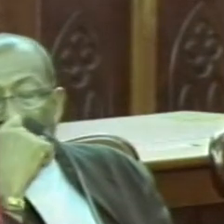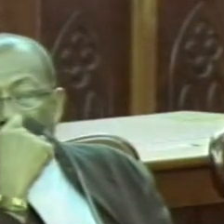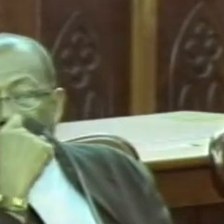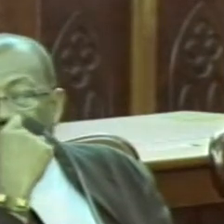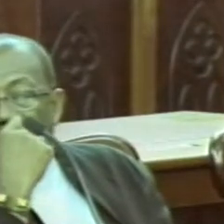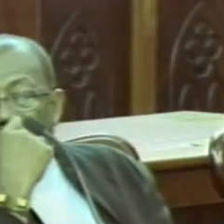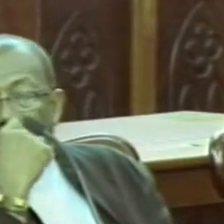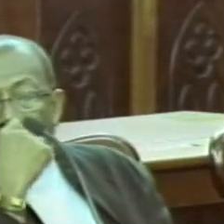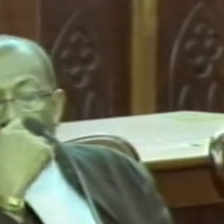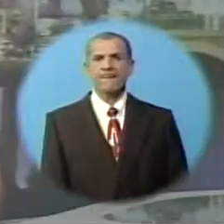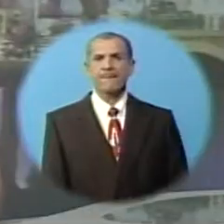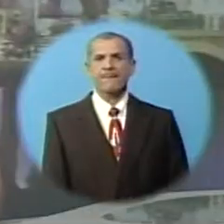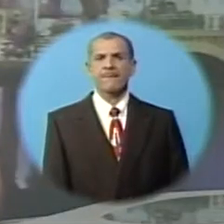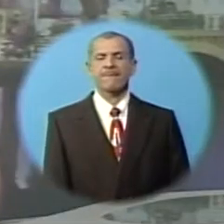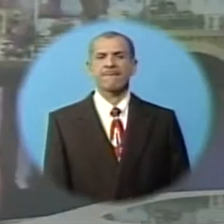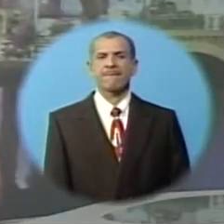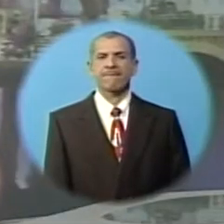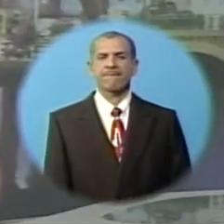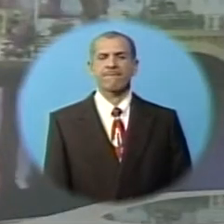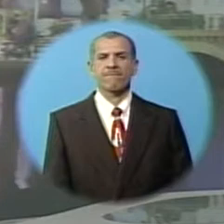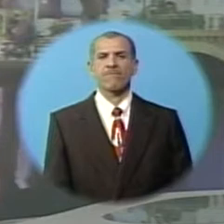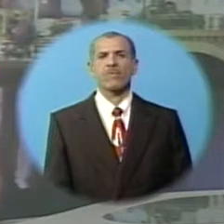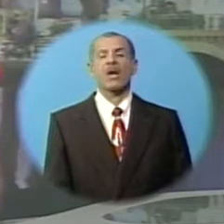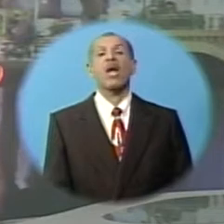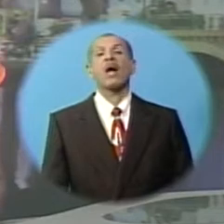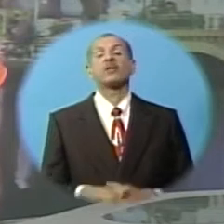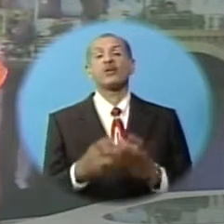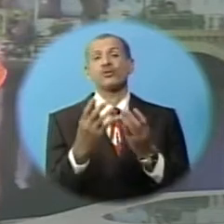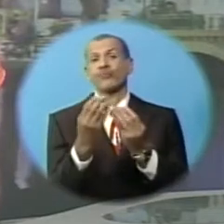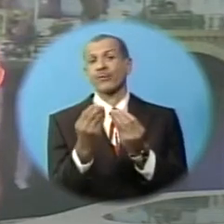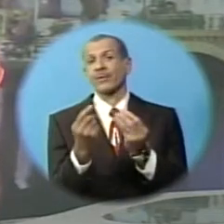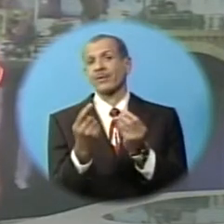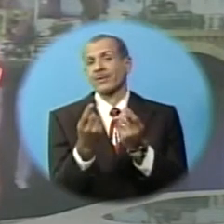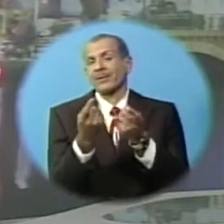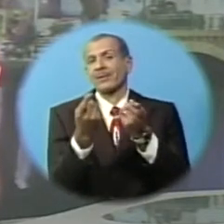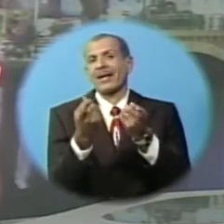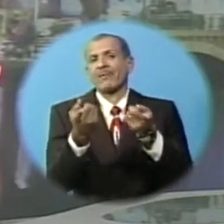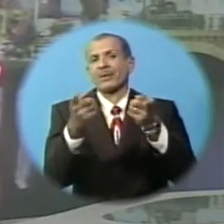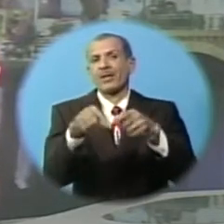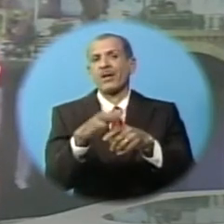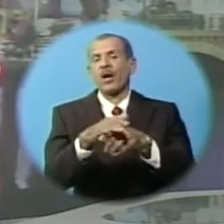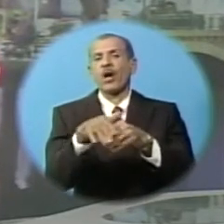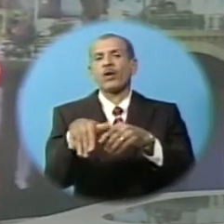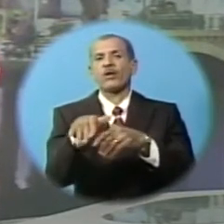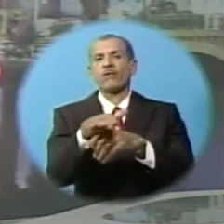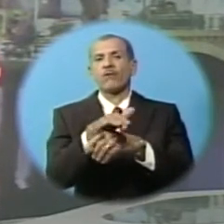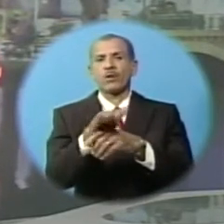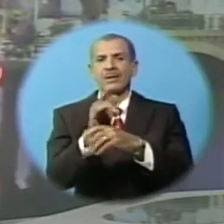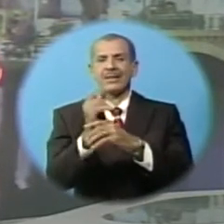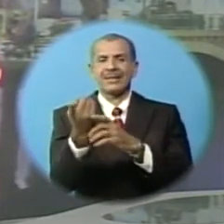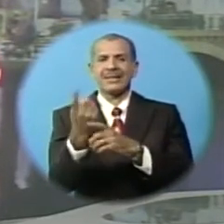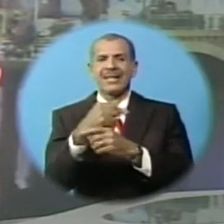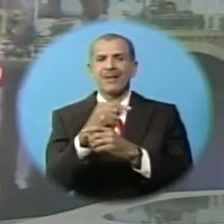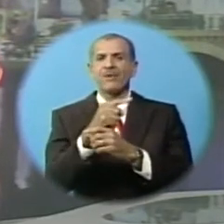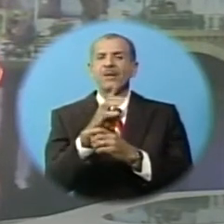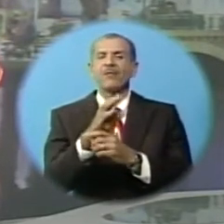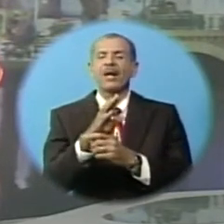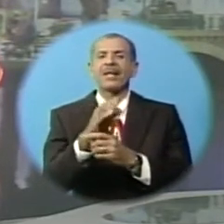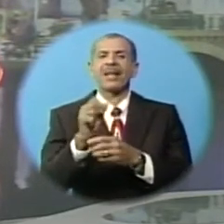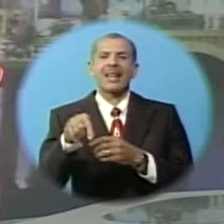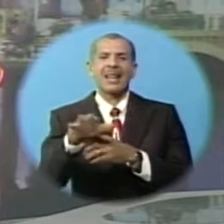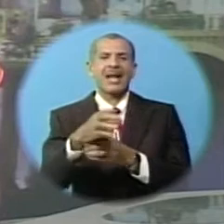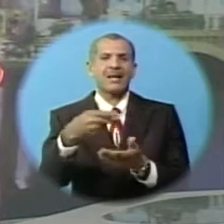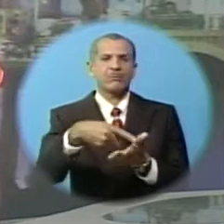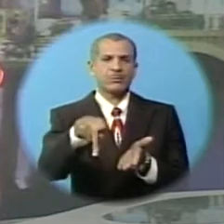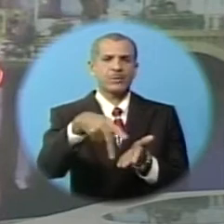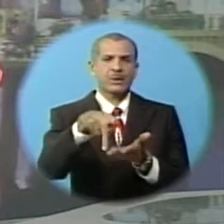play the fool on our roads. Well, a resolution was passed on the floor of the lower house today to acquire a parcel of land on